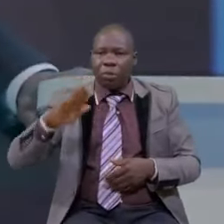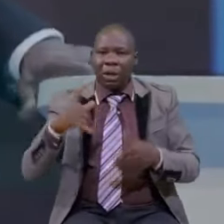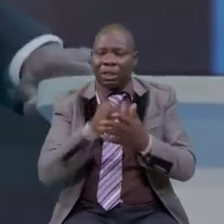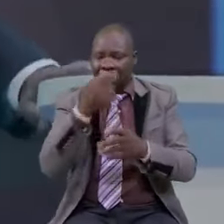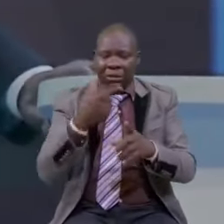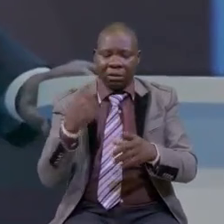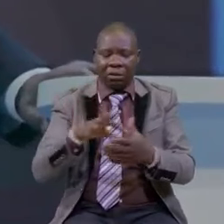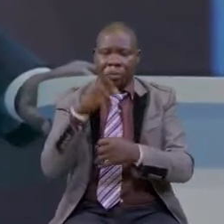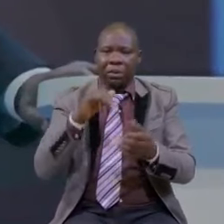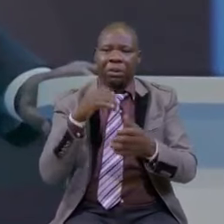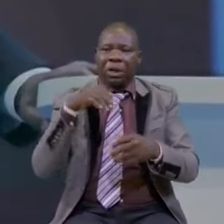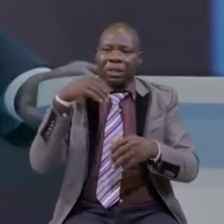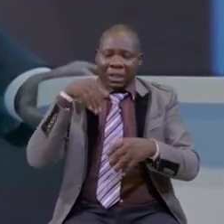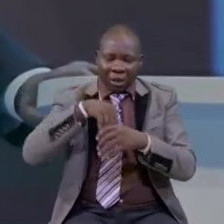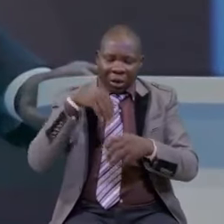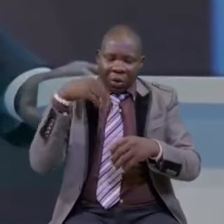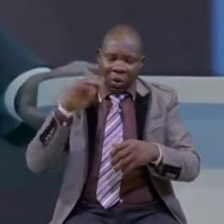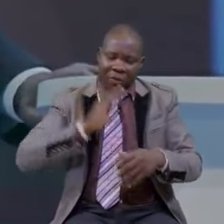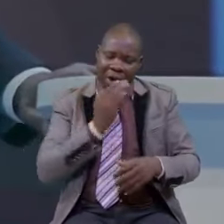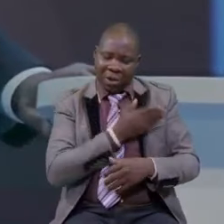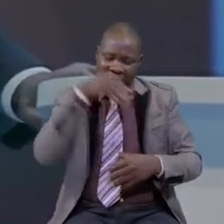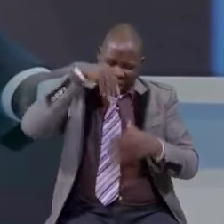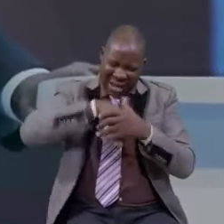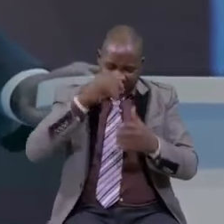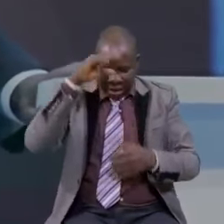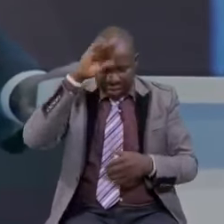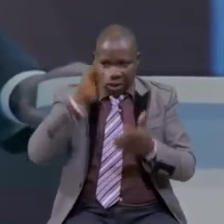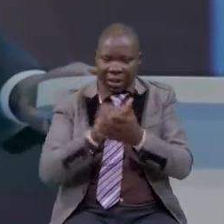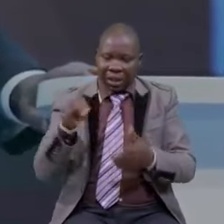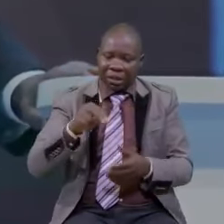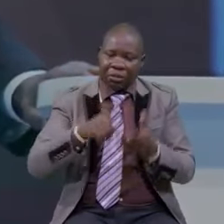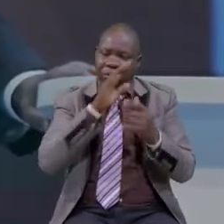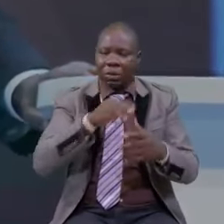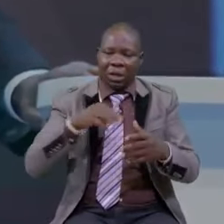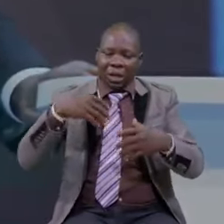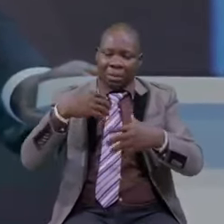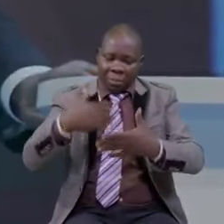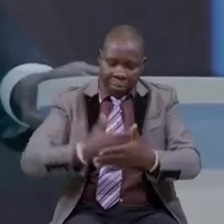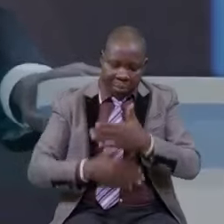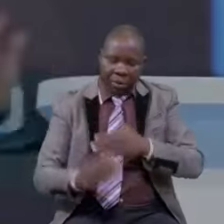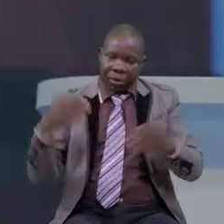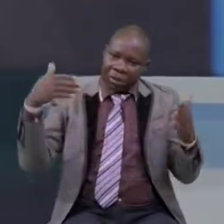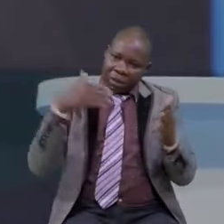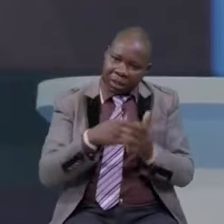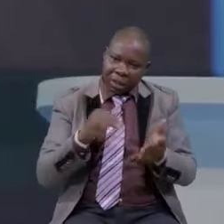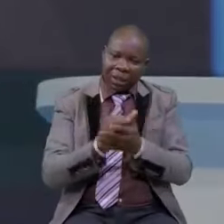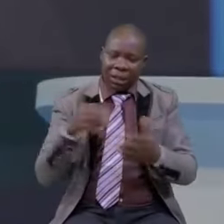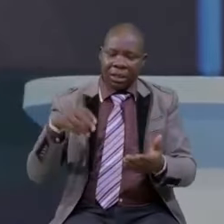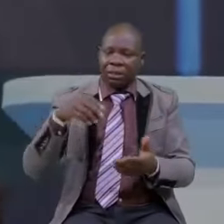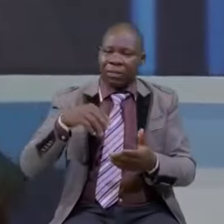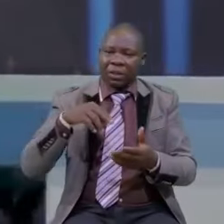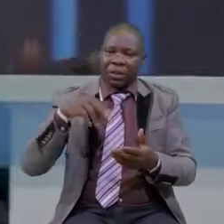to be regenerated, that needs to be born again, that needs to be born afresh, that needs to be born